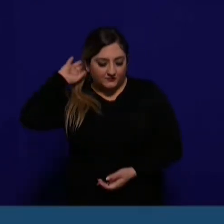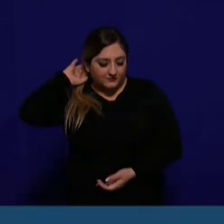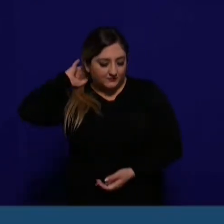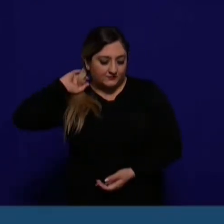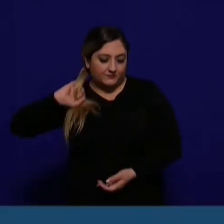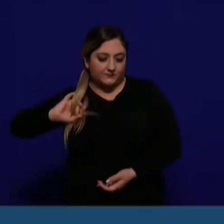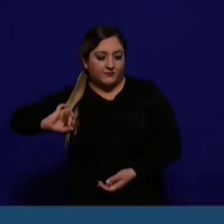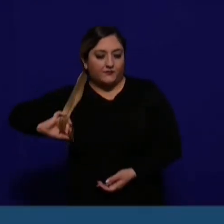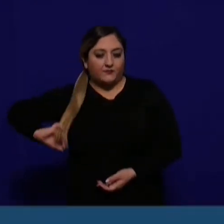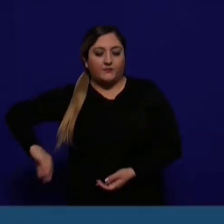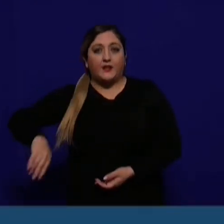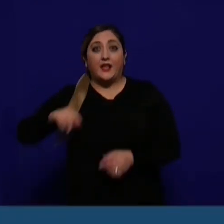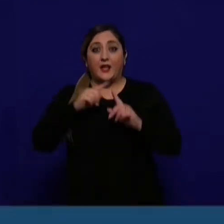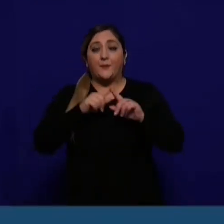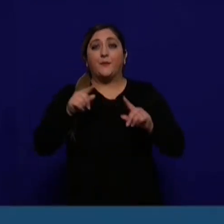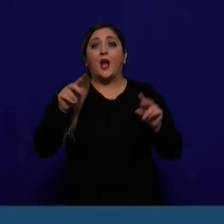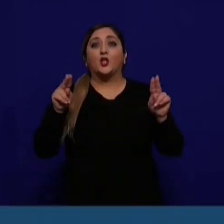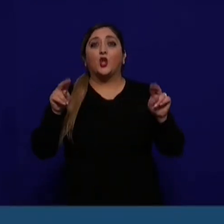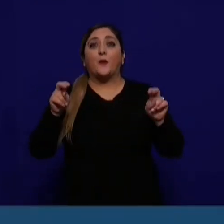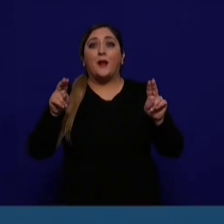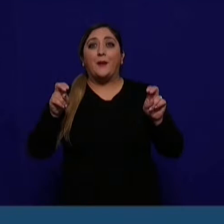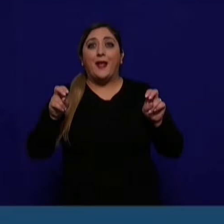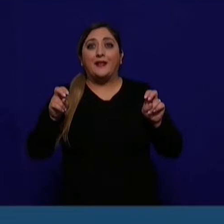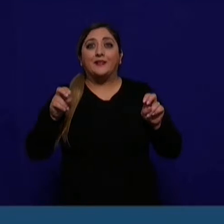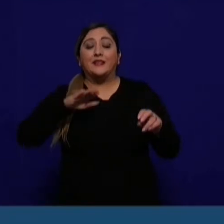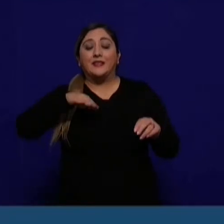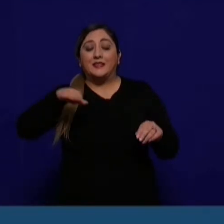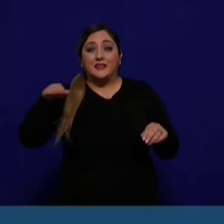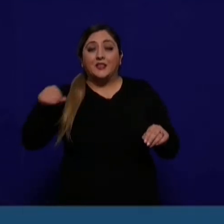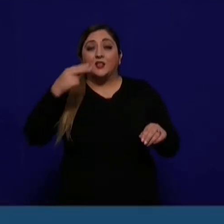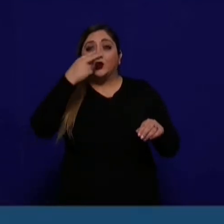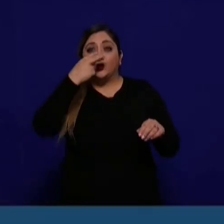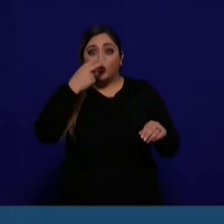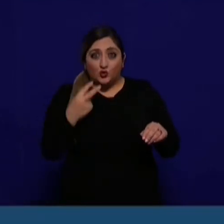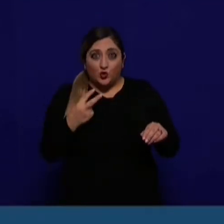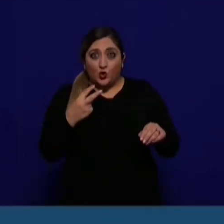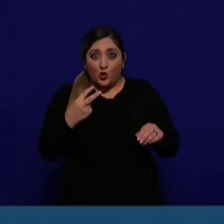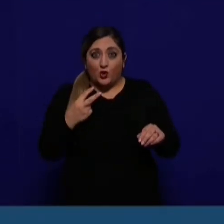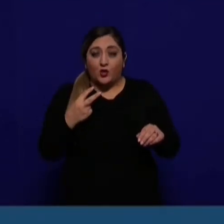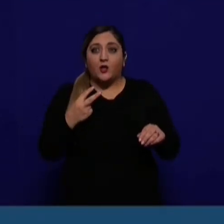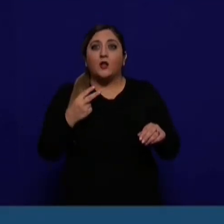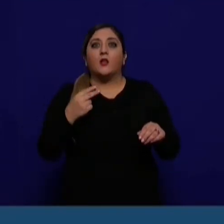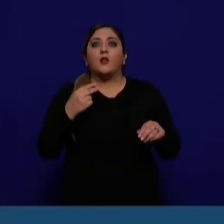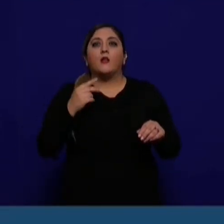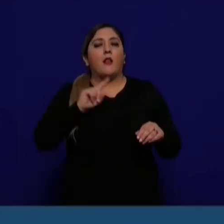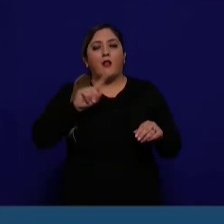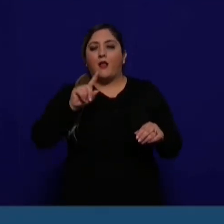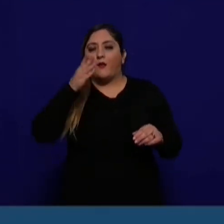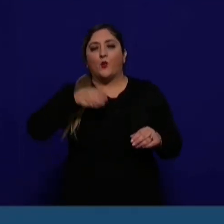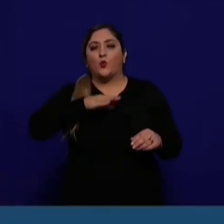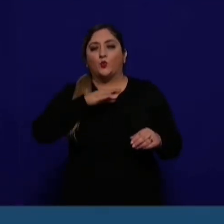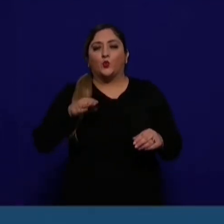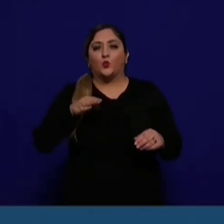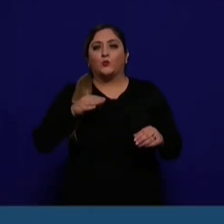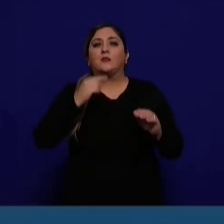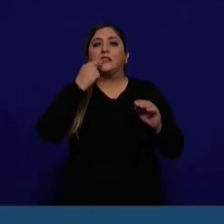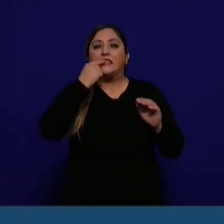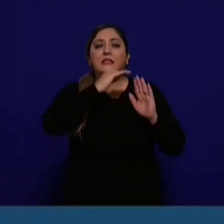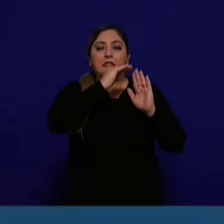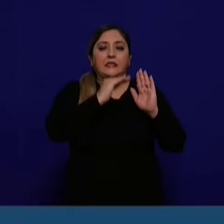dejjem inkomplu navvanzaw u naraw li l-ammonti ta' nies li jkunu qegħdin ikollhom komplikazzjonijiet fetaqqijiet ikbar ikun dejjem qiegħed